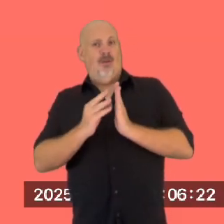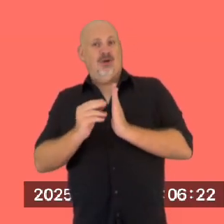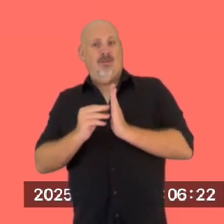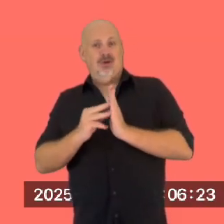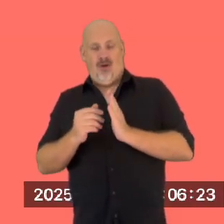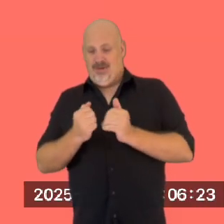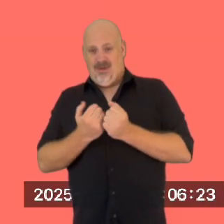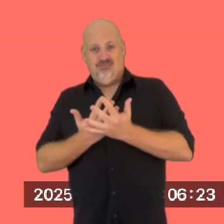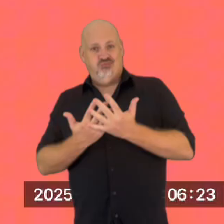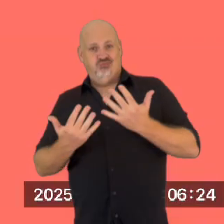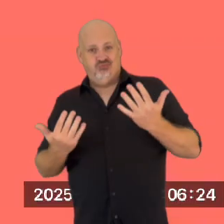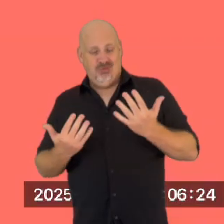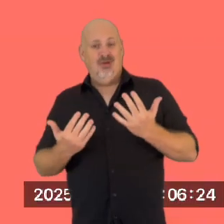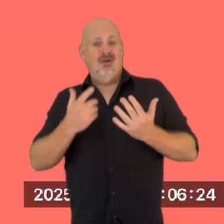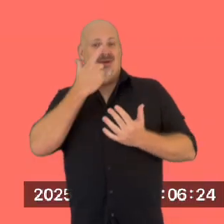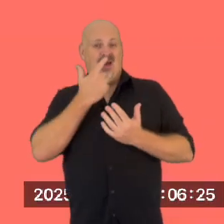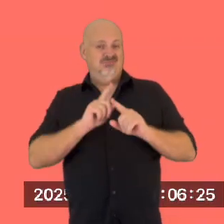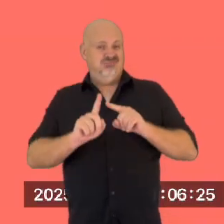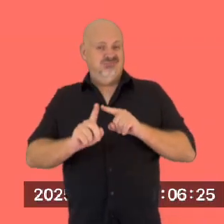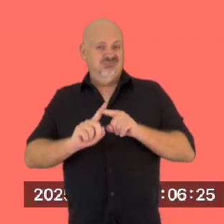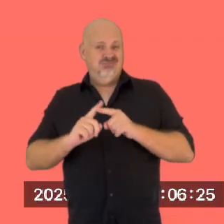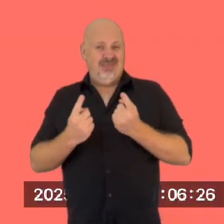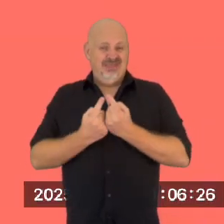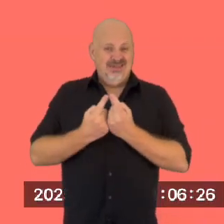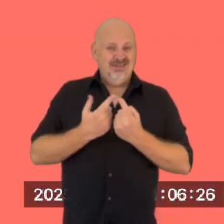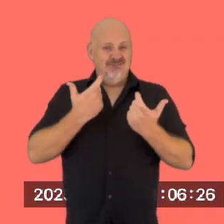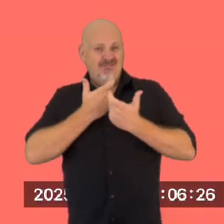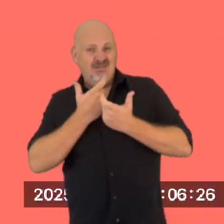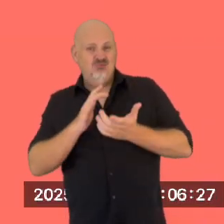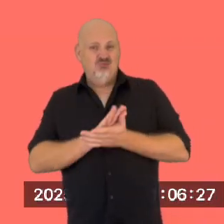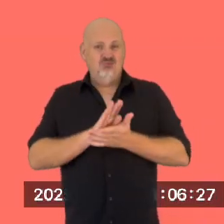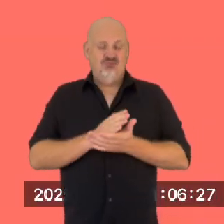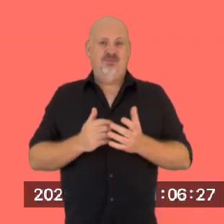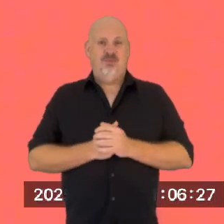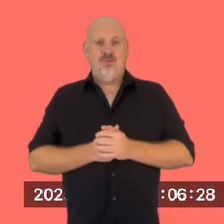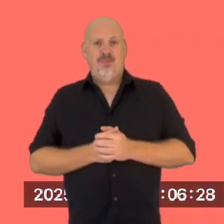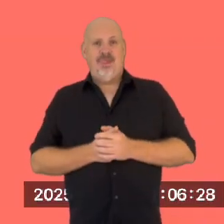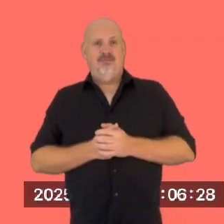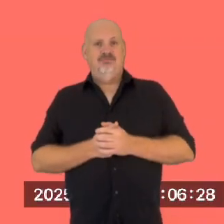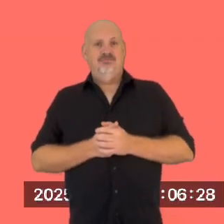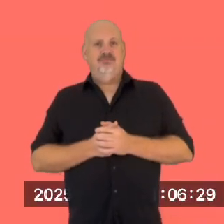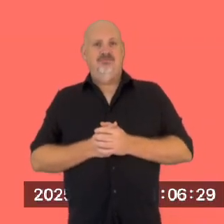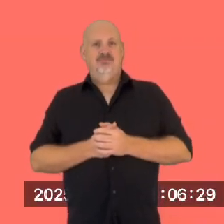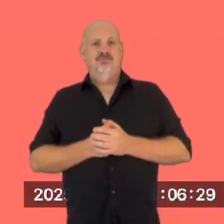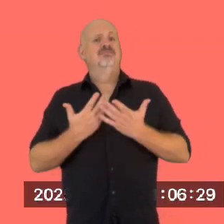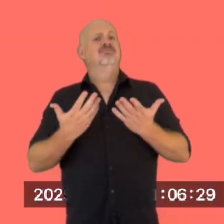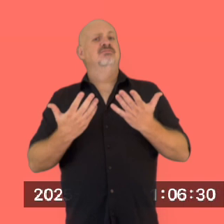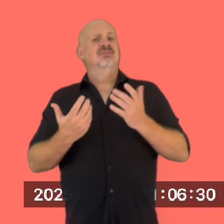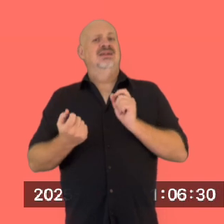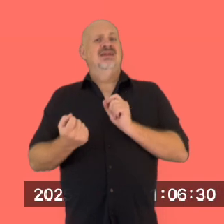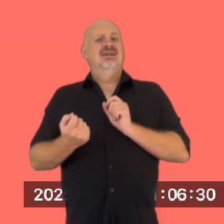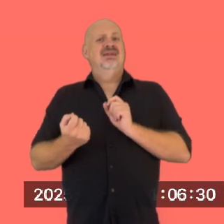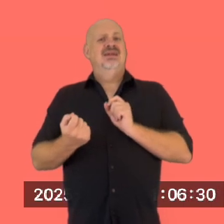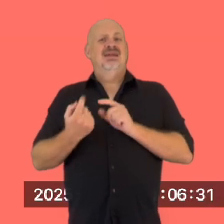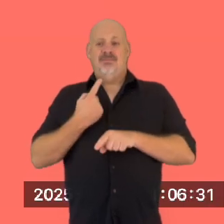record and then do multiples as well. So they can do all sorts of fun things with that as we go through. Now, there's